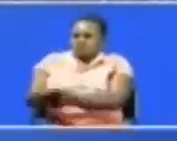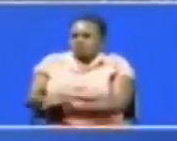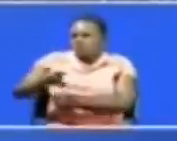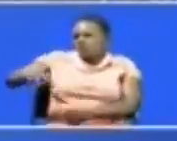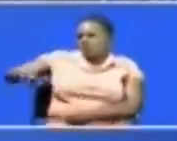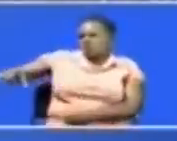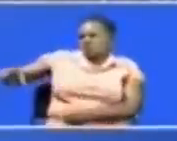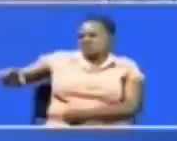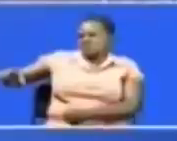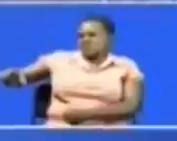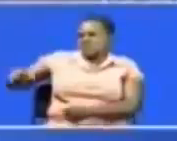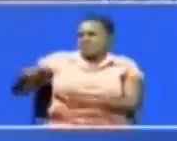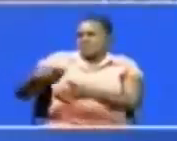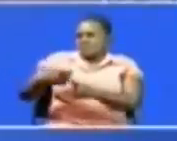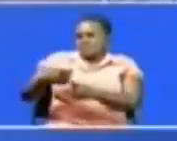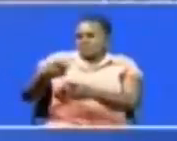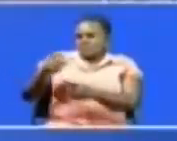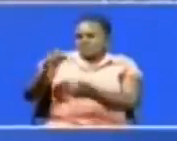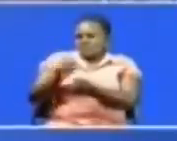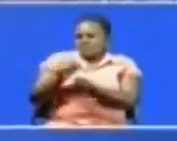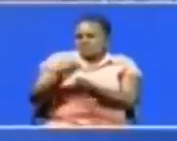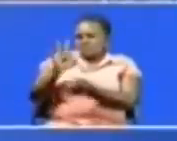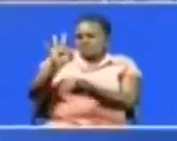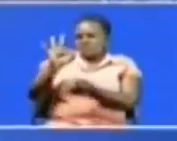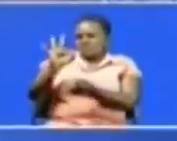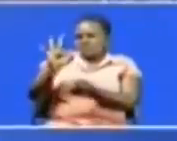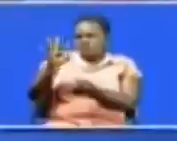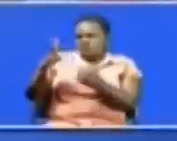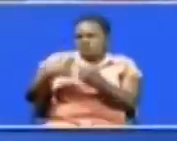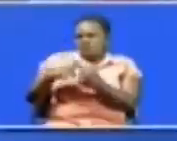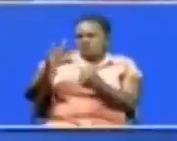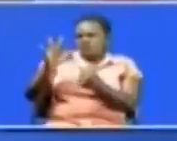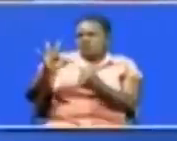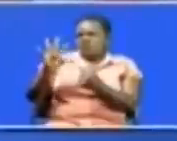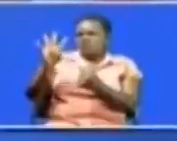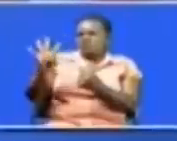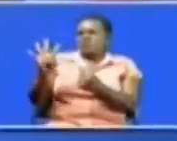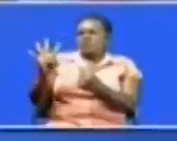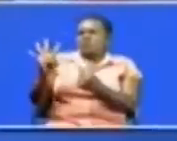counties expanded from a bracket of 14 to 34, then one wonders what's the point